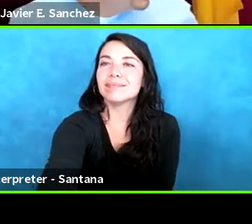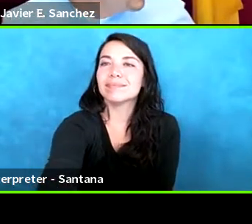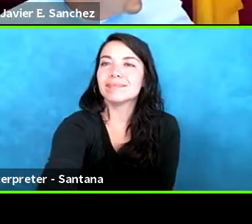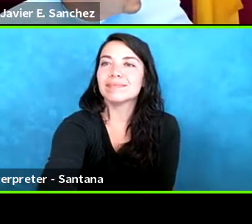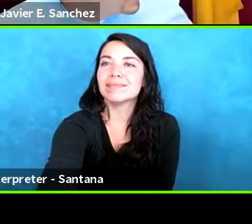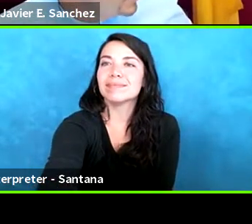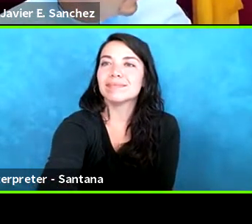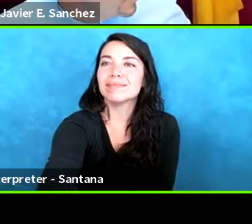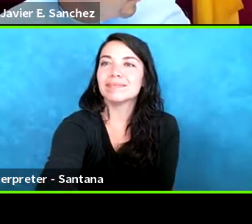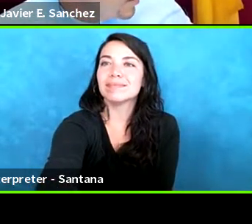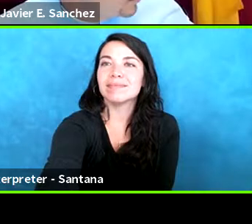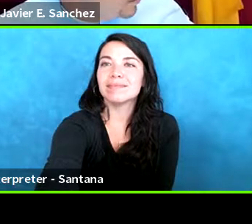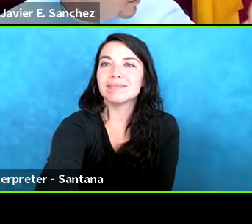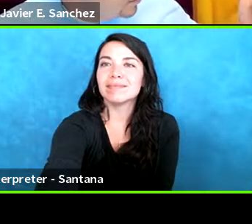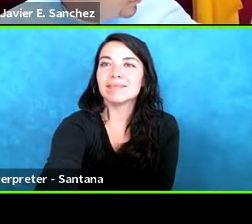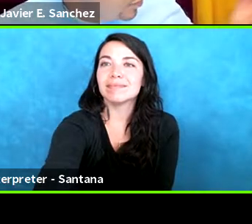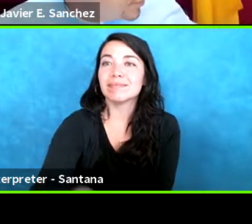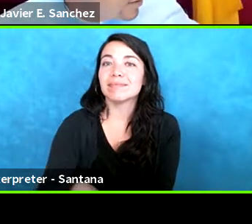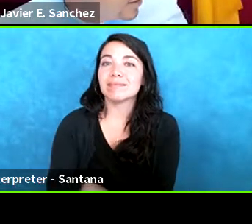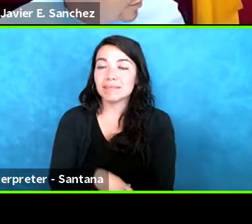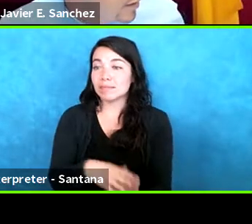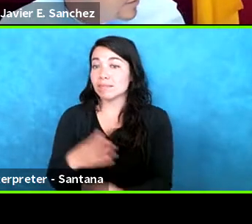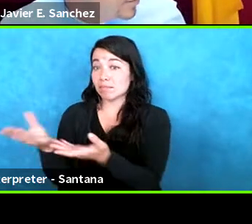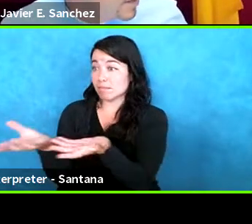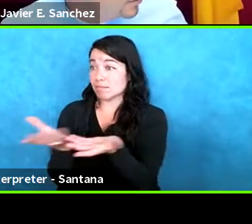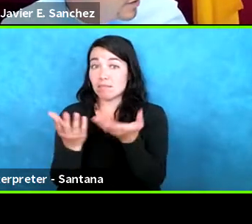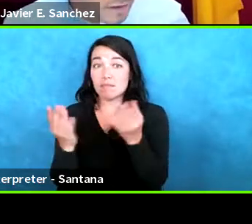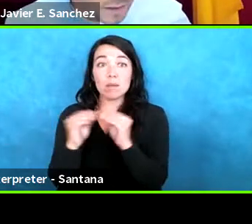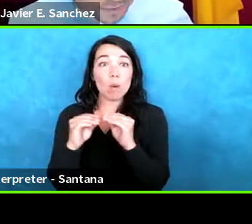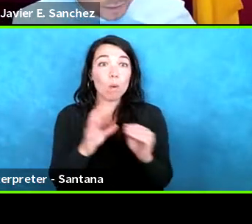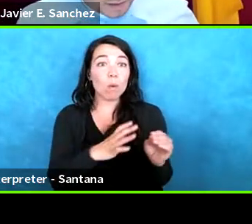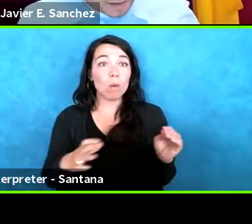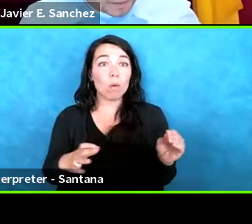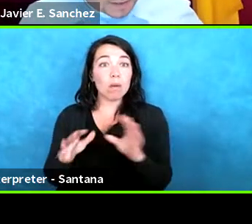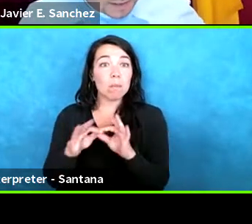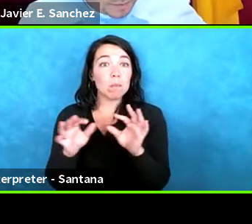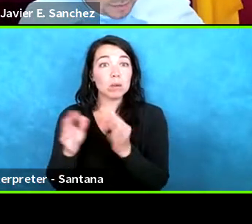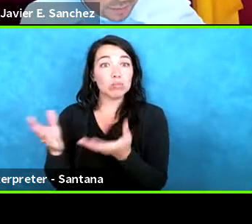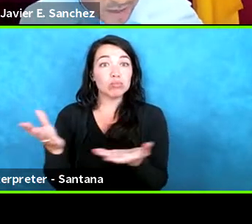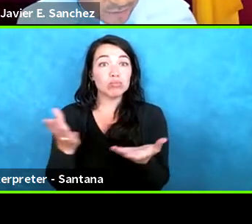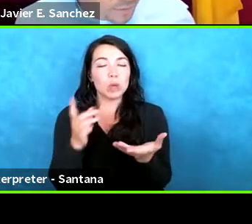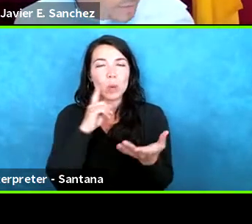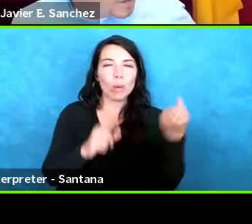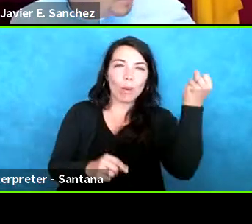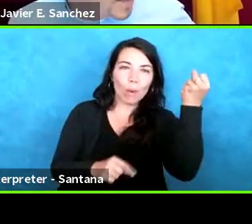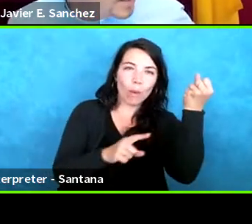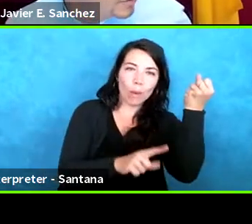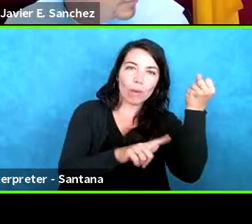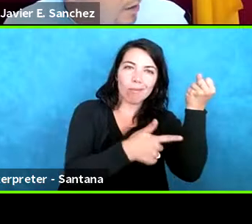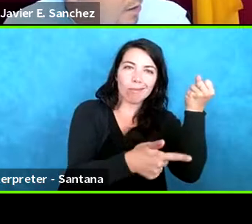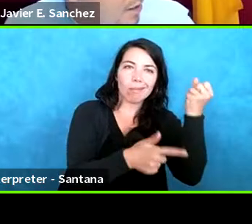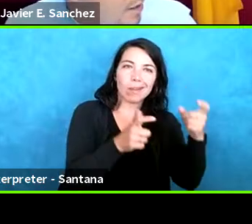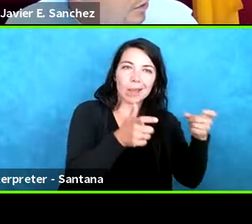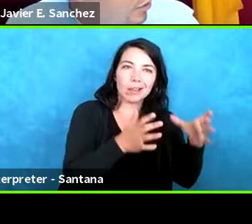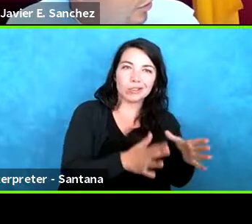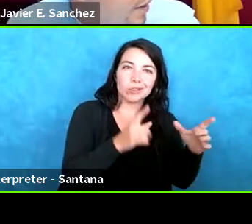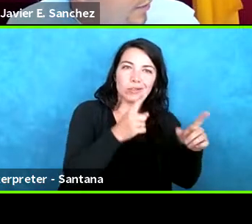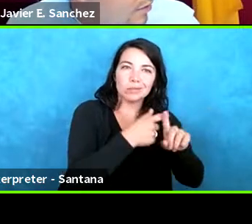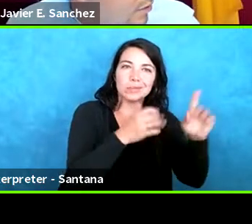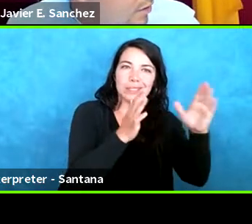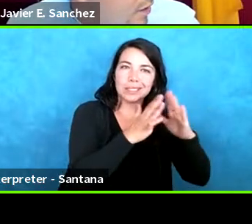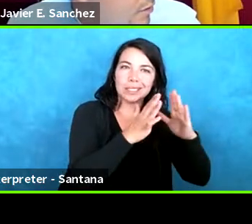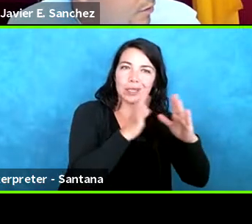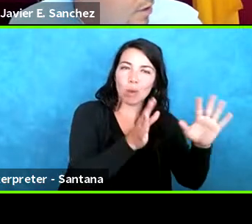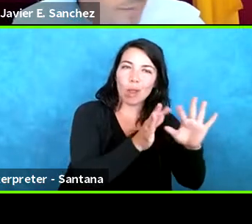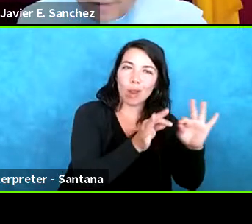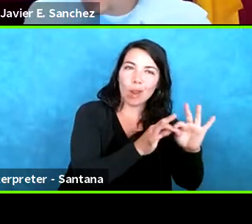Do we have any other council comments? Before I respond to that, we'll have City Manager give an update when it comes time to matters from the City Manager. So do we have